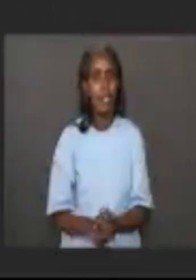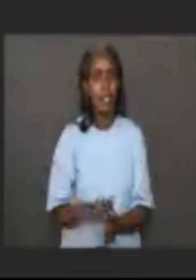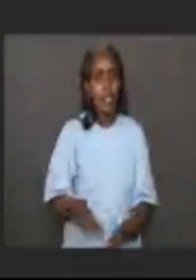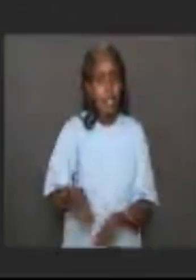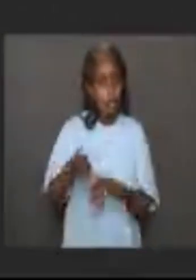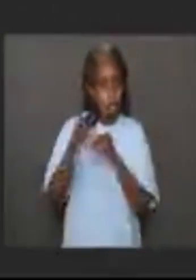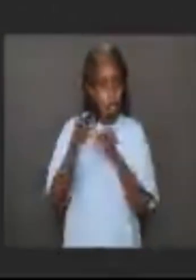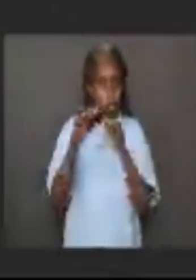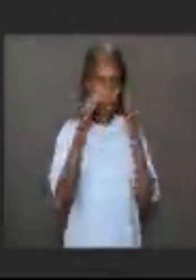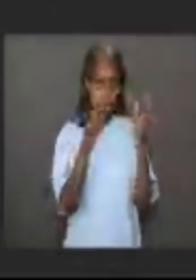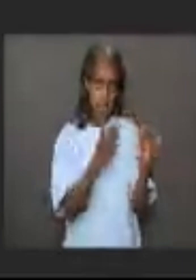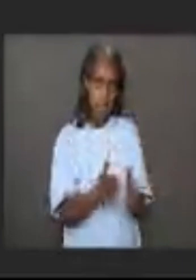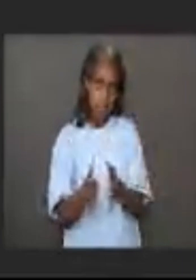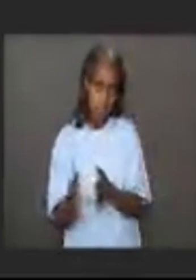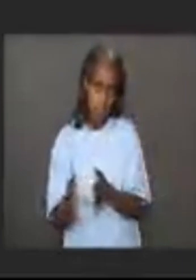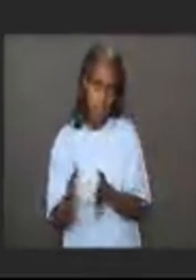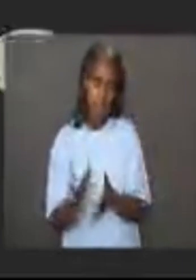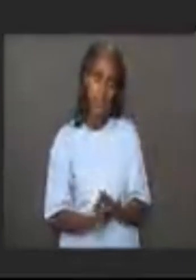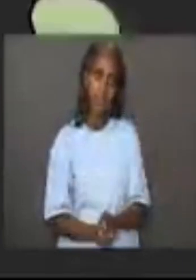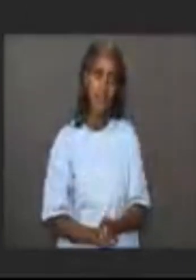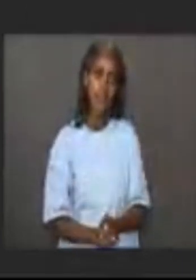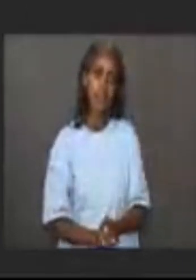Students, let's get ready.